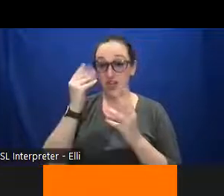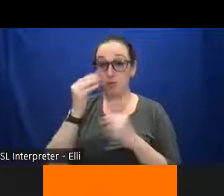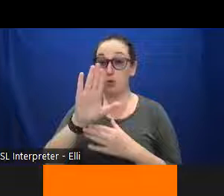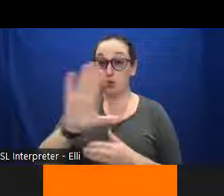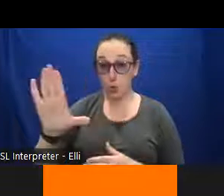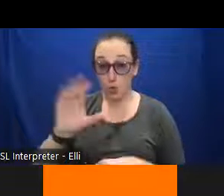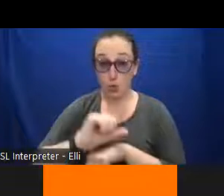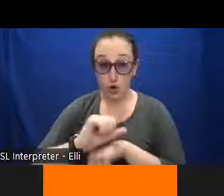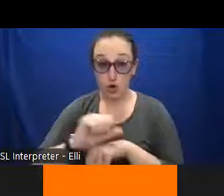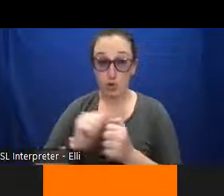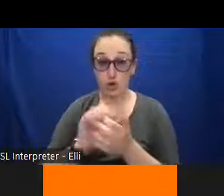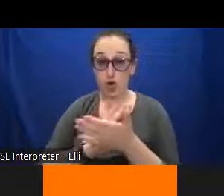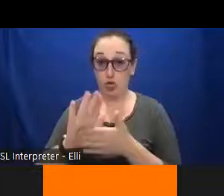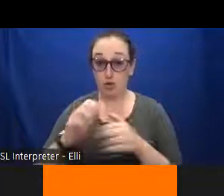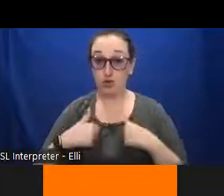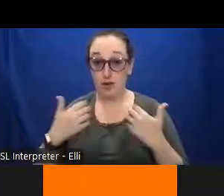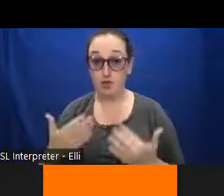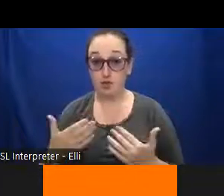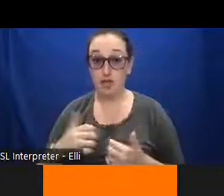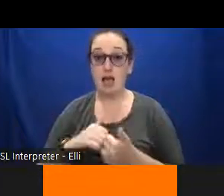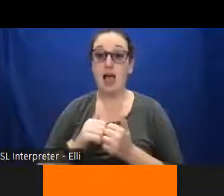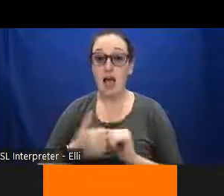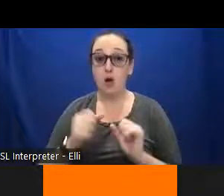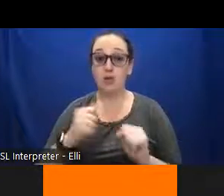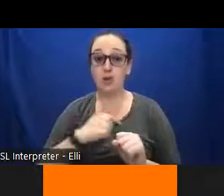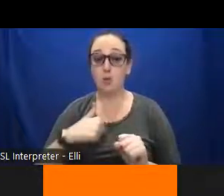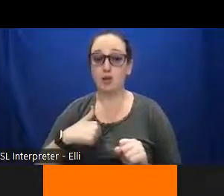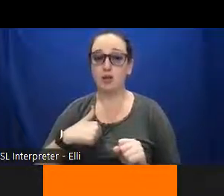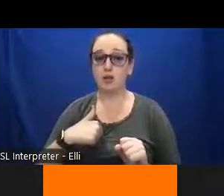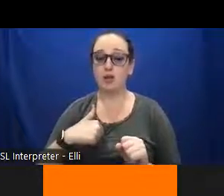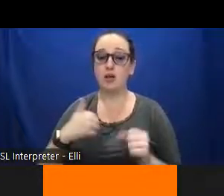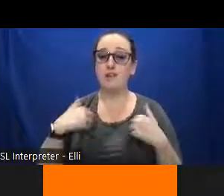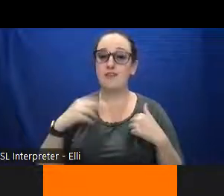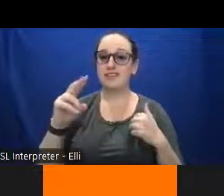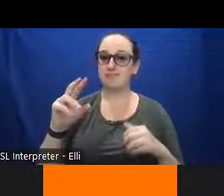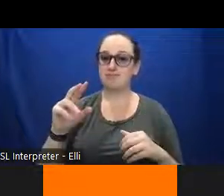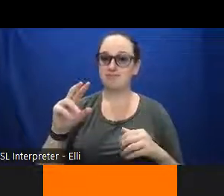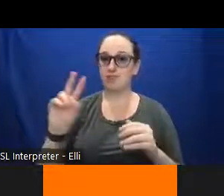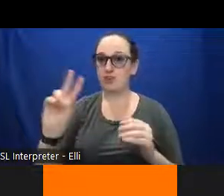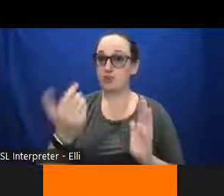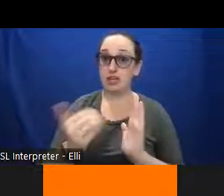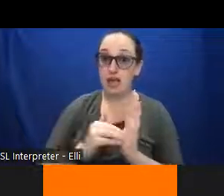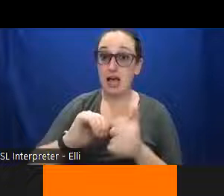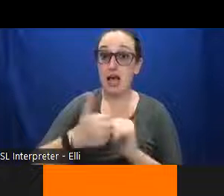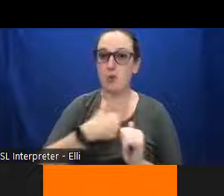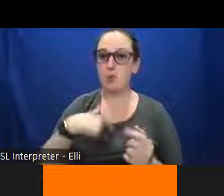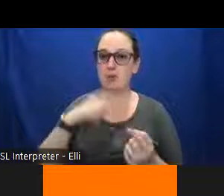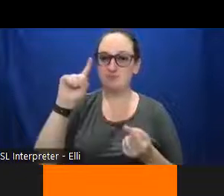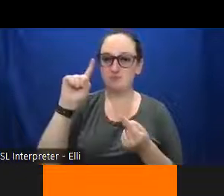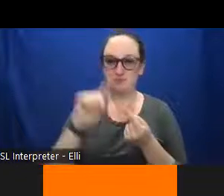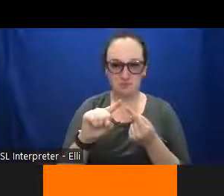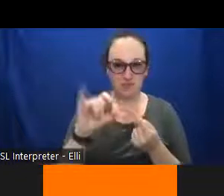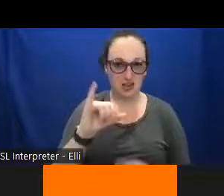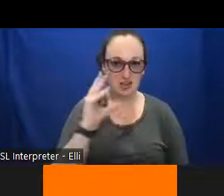college survivors, how can we minimize that secondary victimization? It's important, while